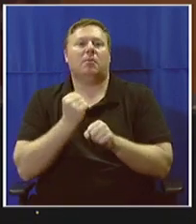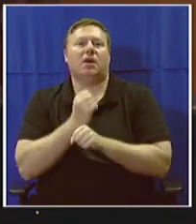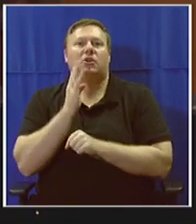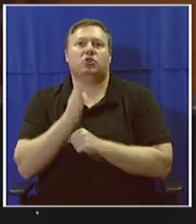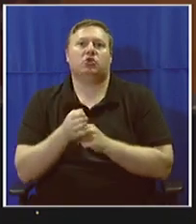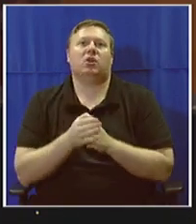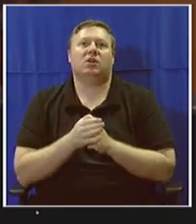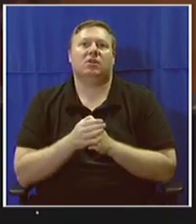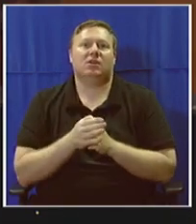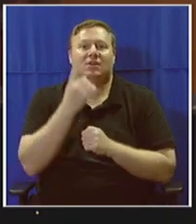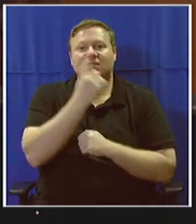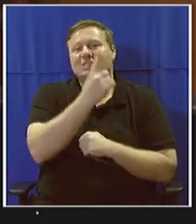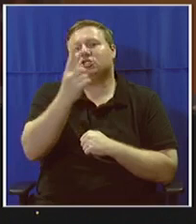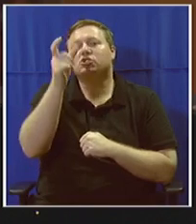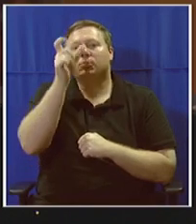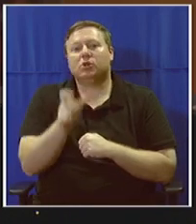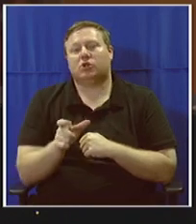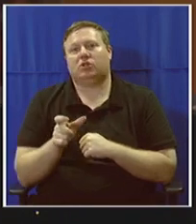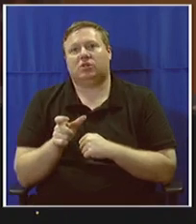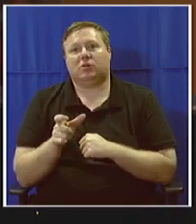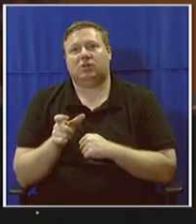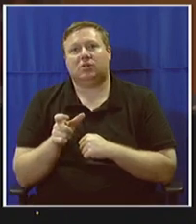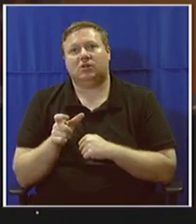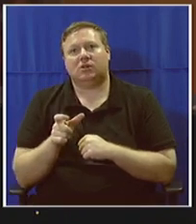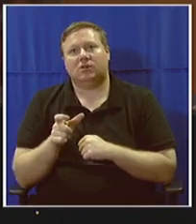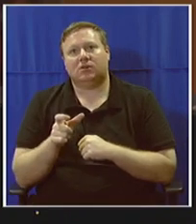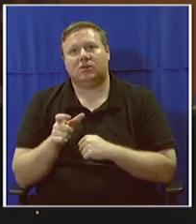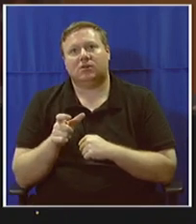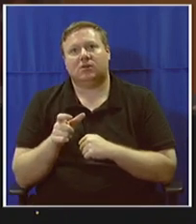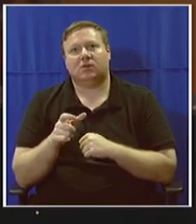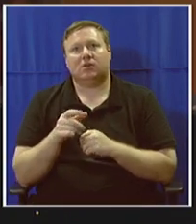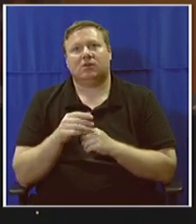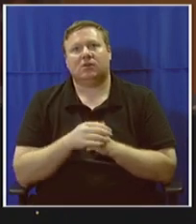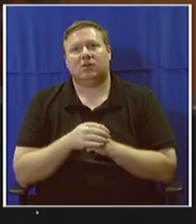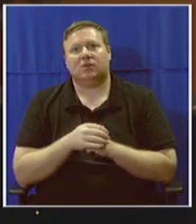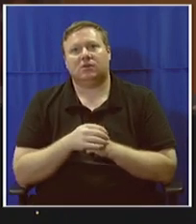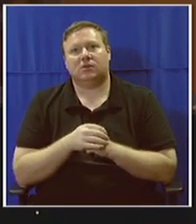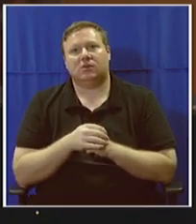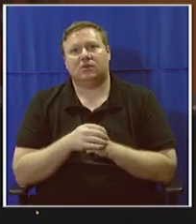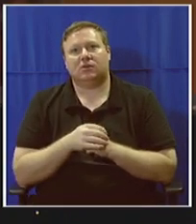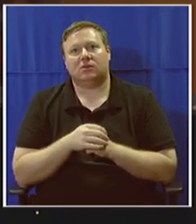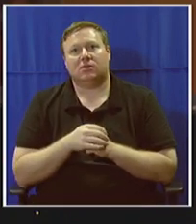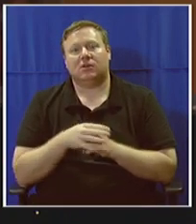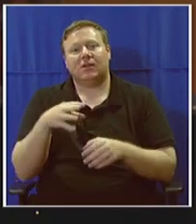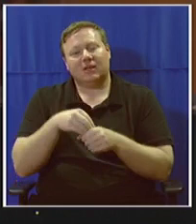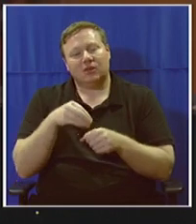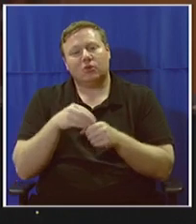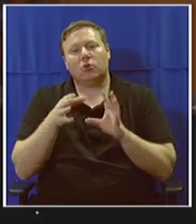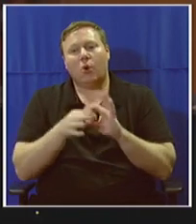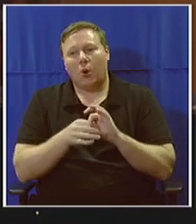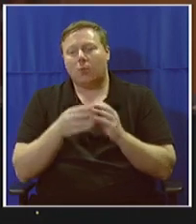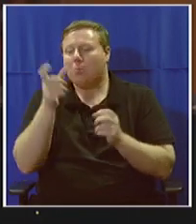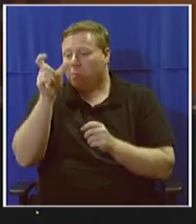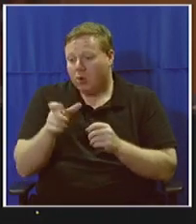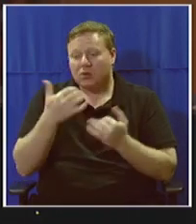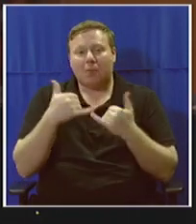we make sure everybody is actually made that You, in your home, somebody plays